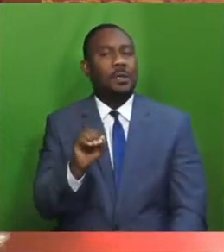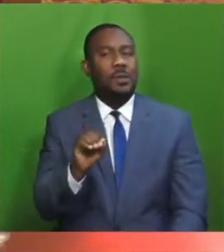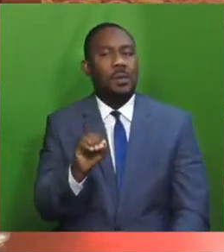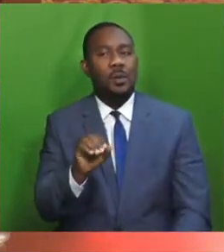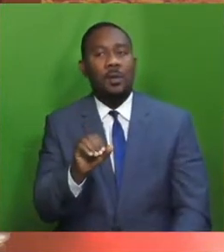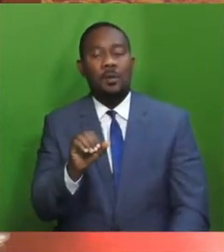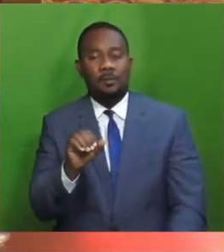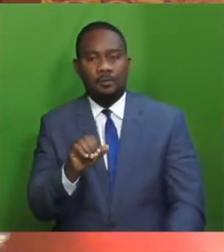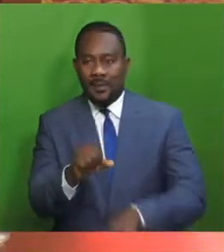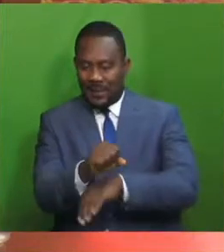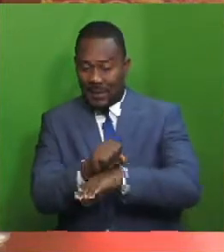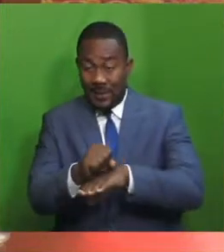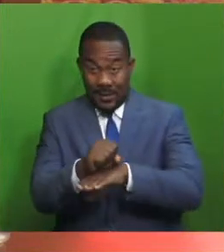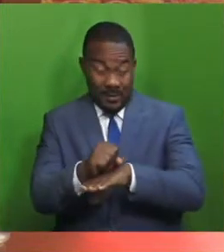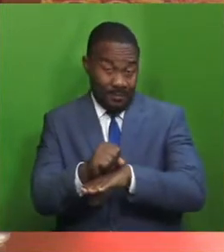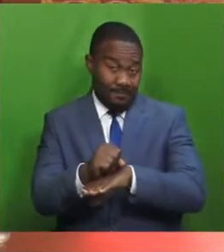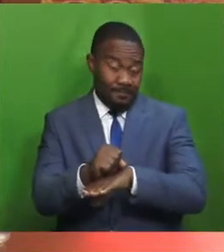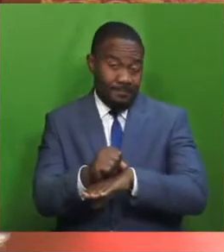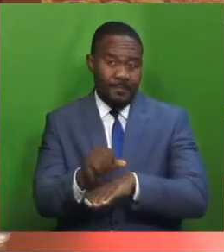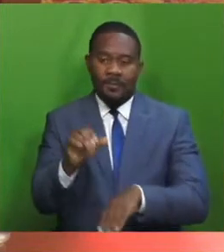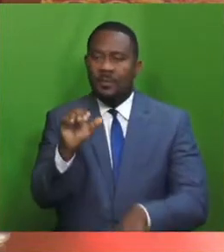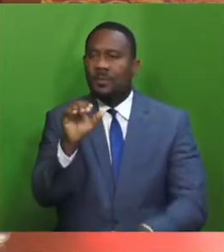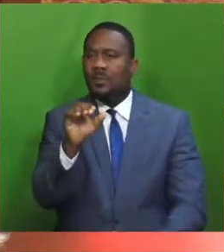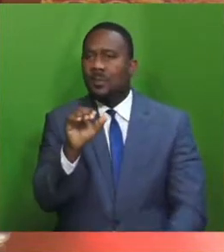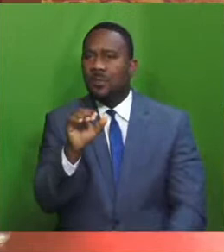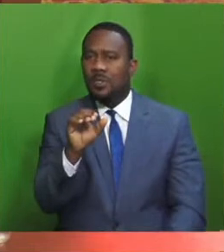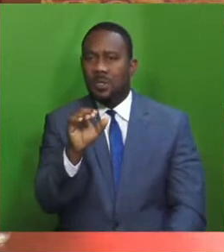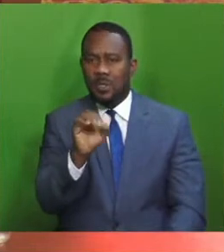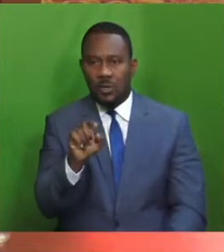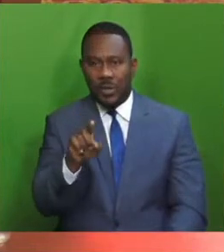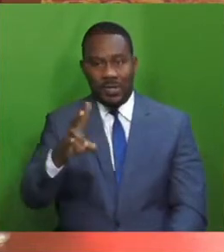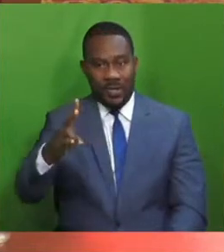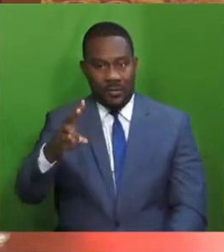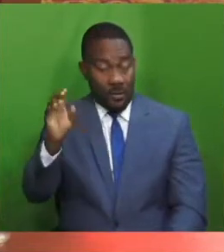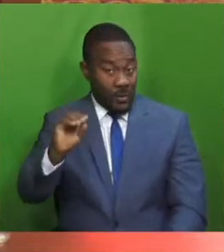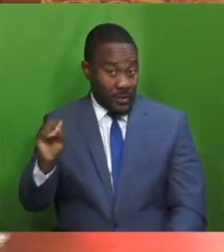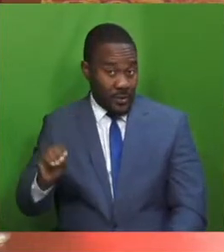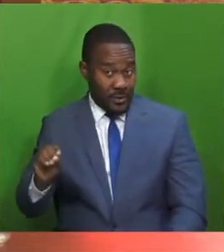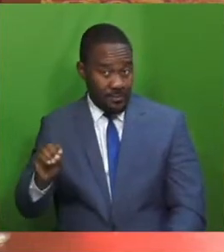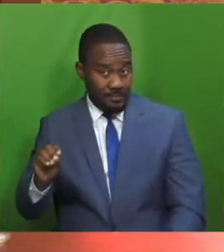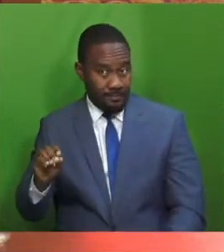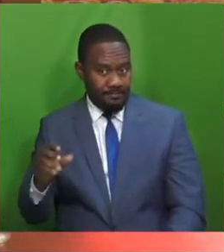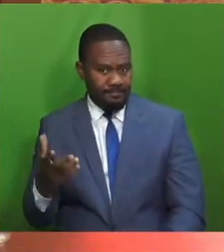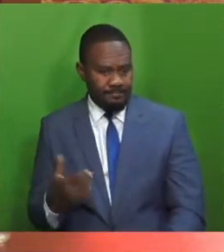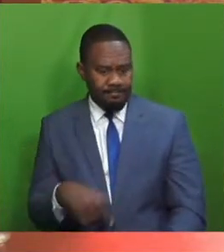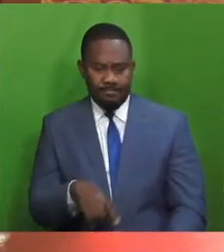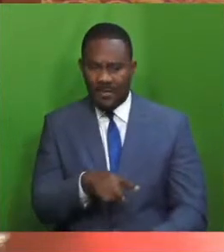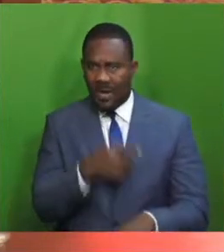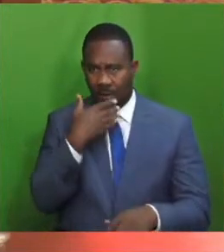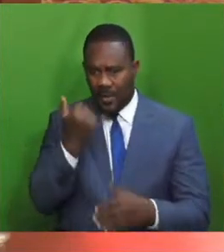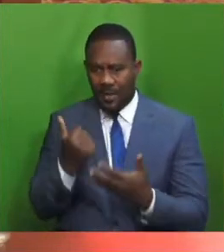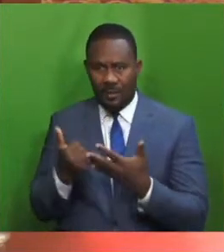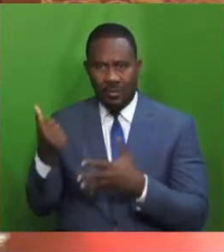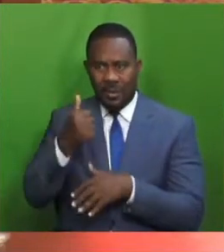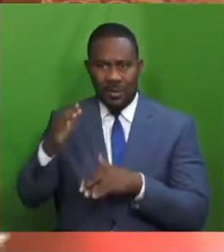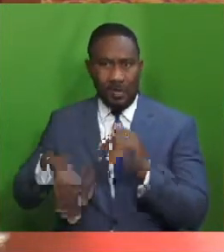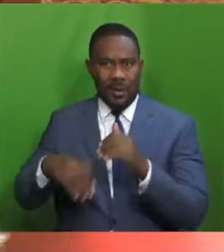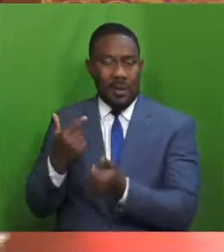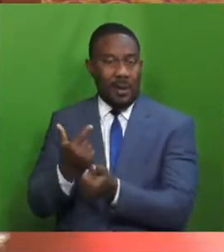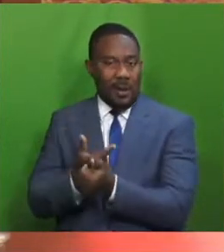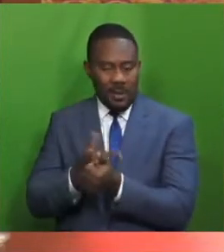0.7%. The countries that did better than Ghana are La Côte d'Ivoire, which